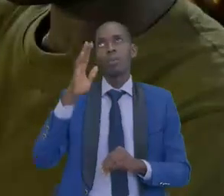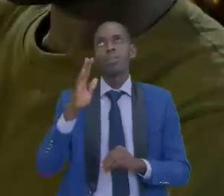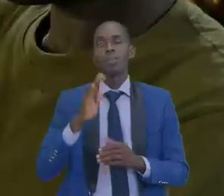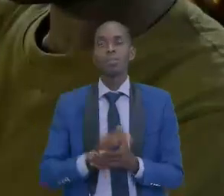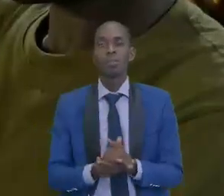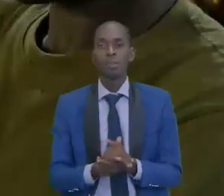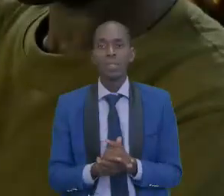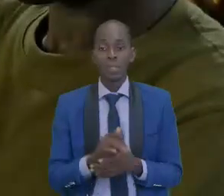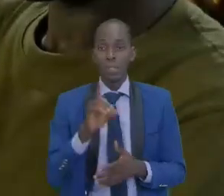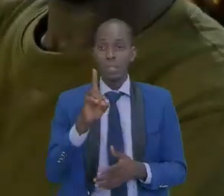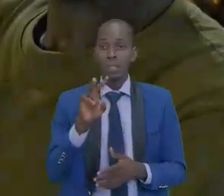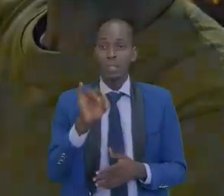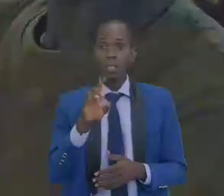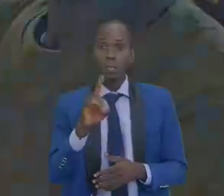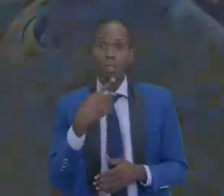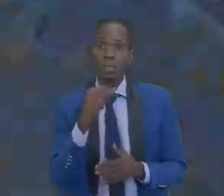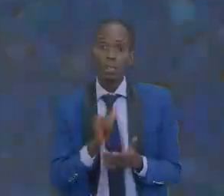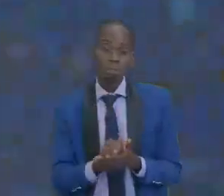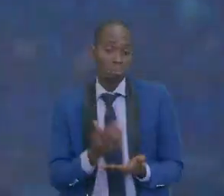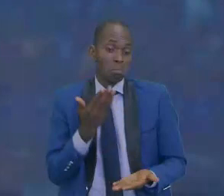David says, even though I'm a king,